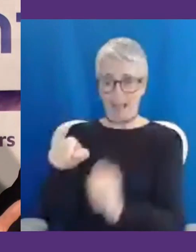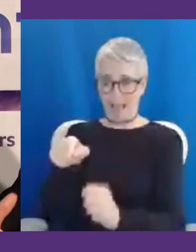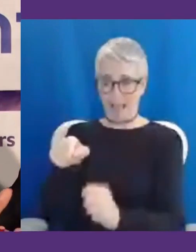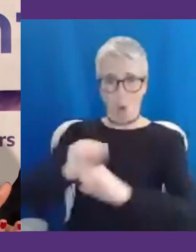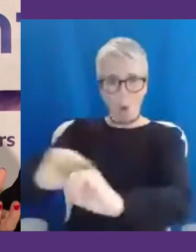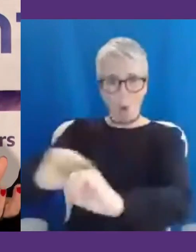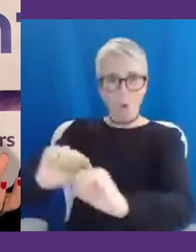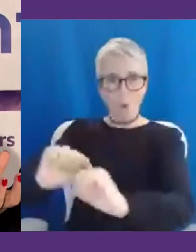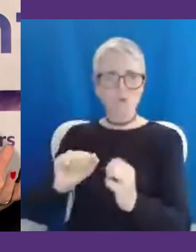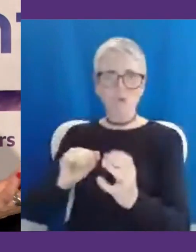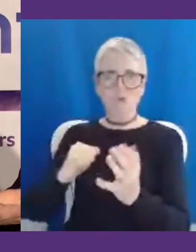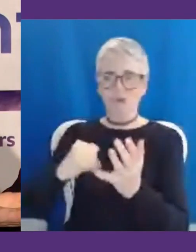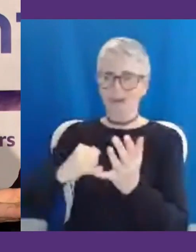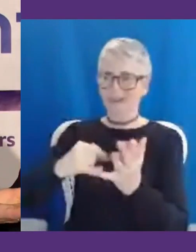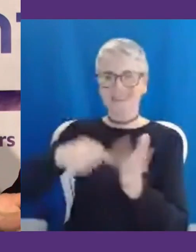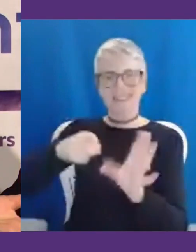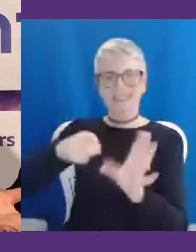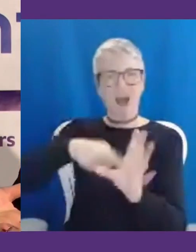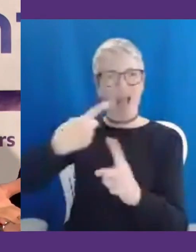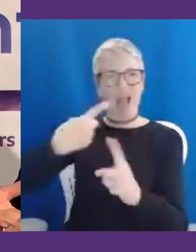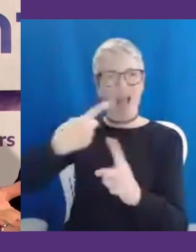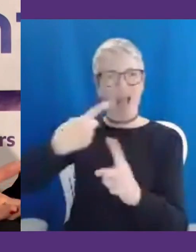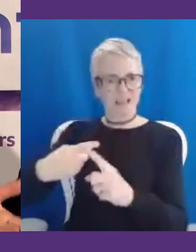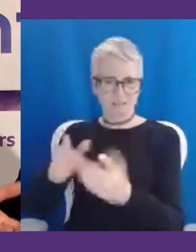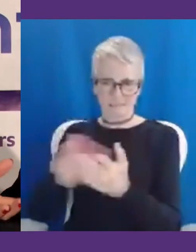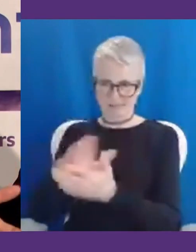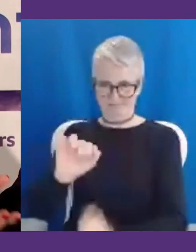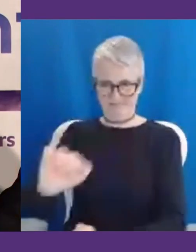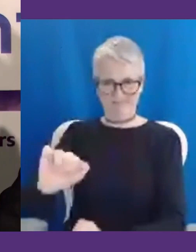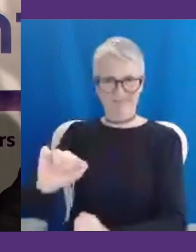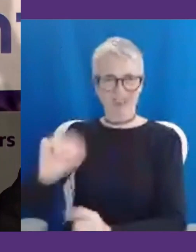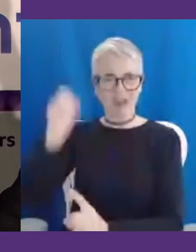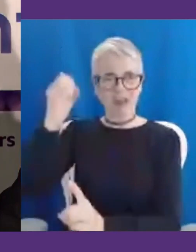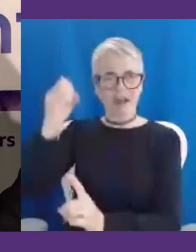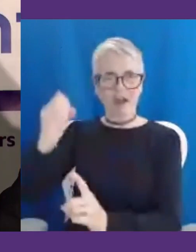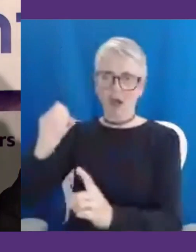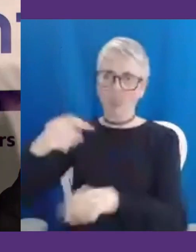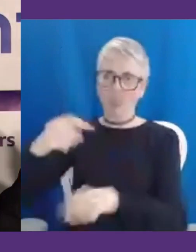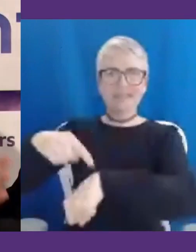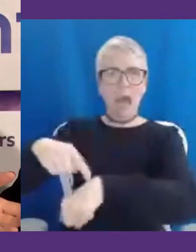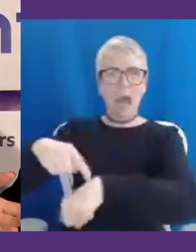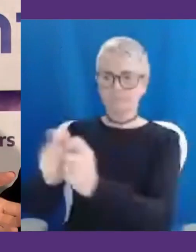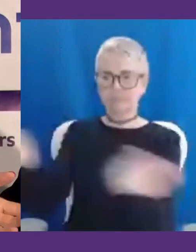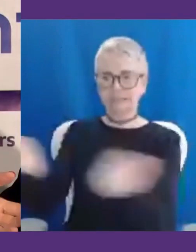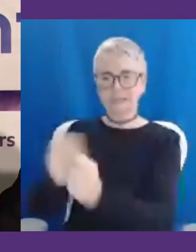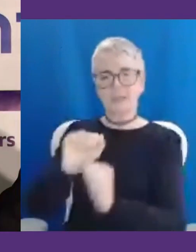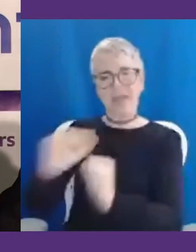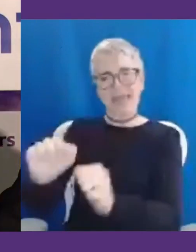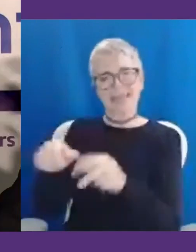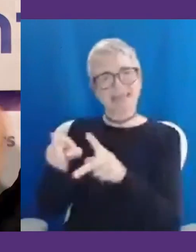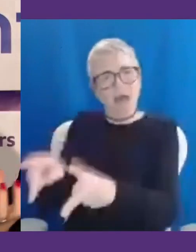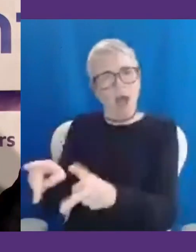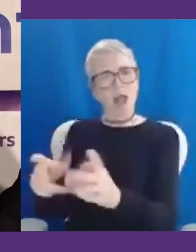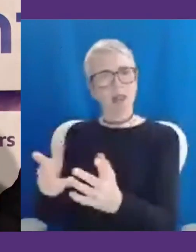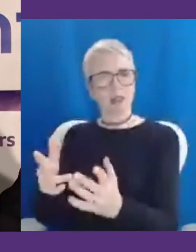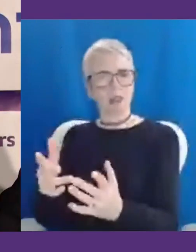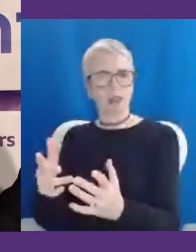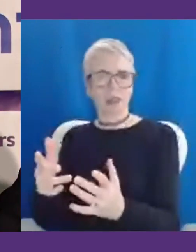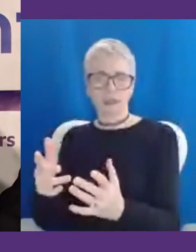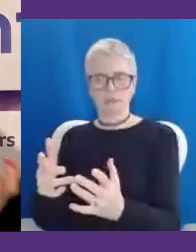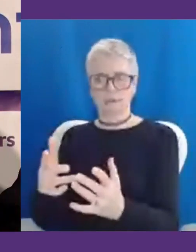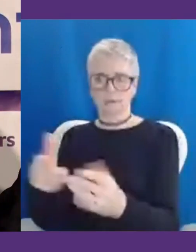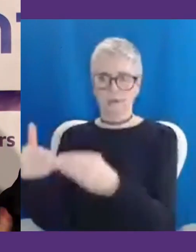style guide, for example, although they're probably getting a little bit more similar. and they've kind of been absorbed